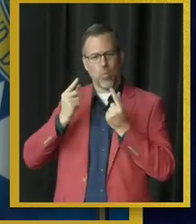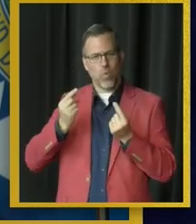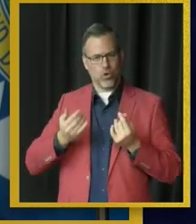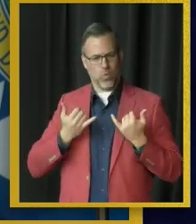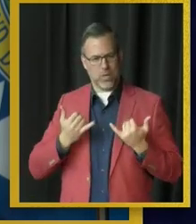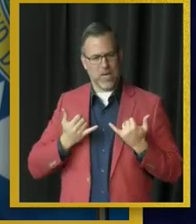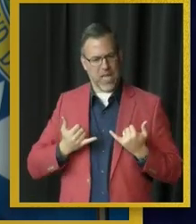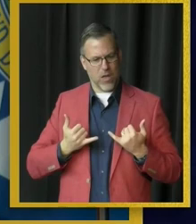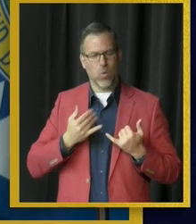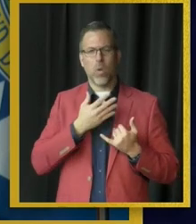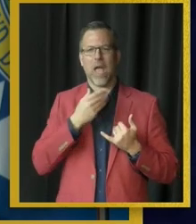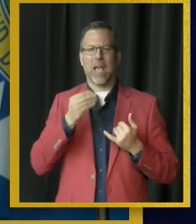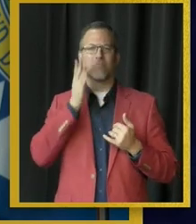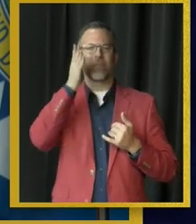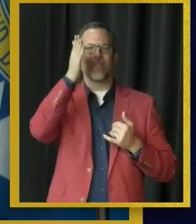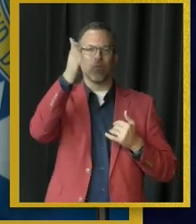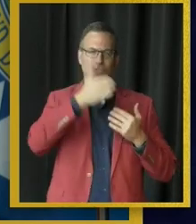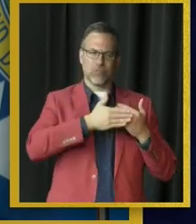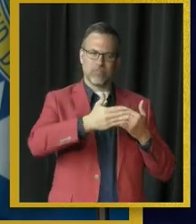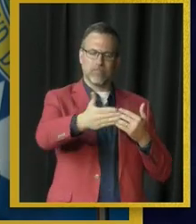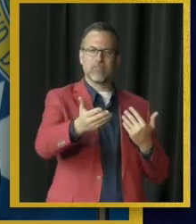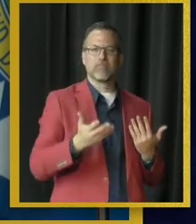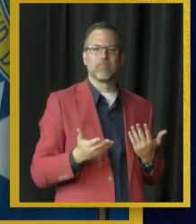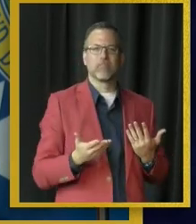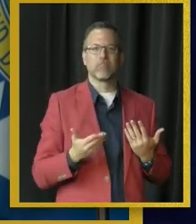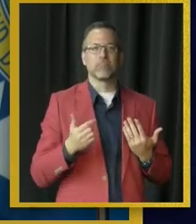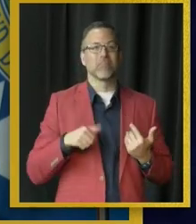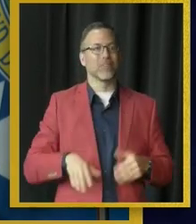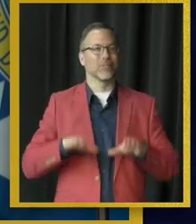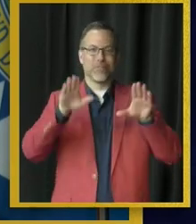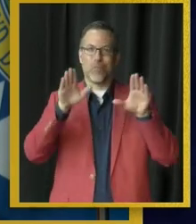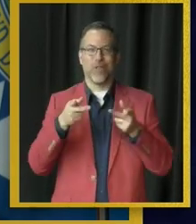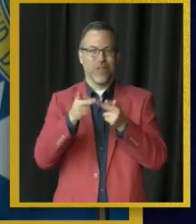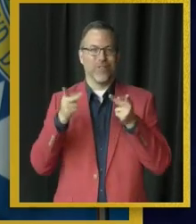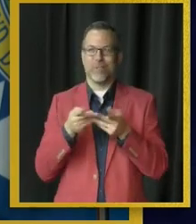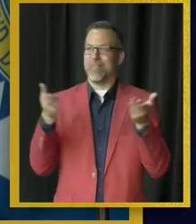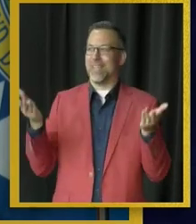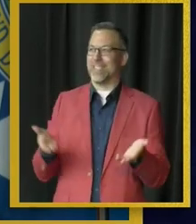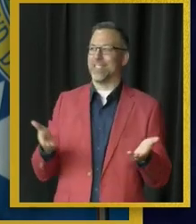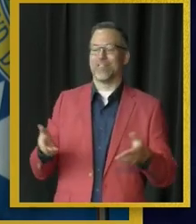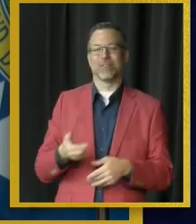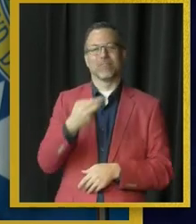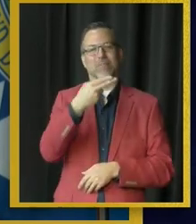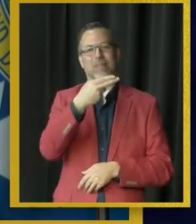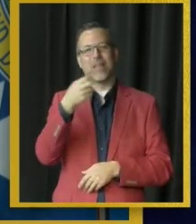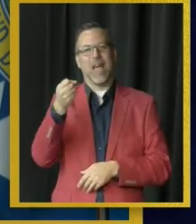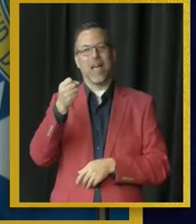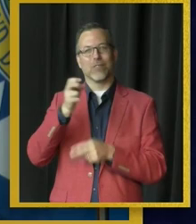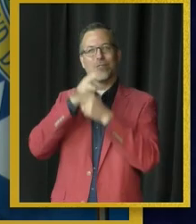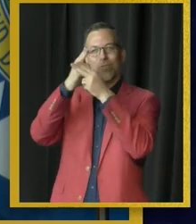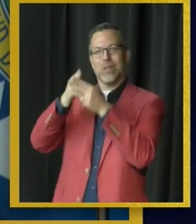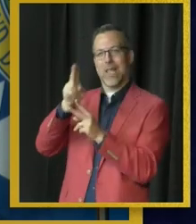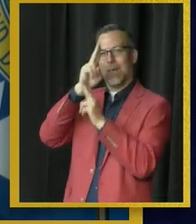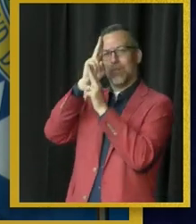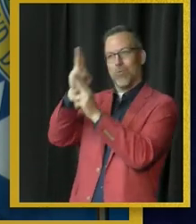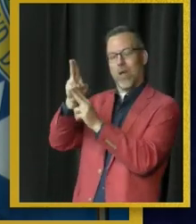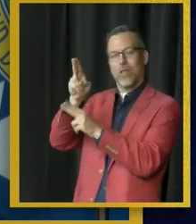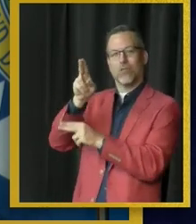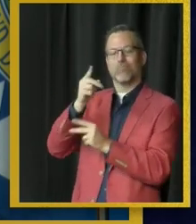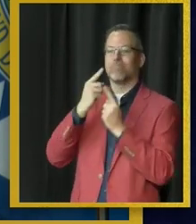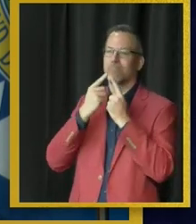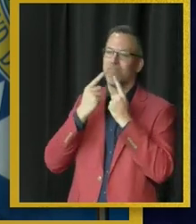headed as a city. And what a great place to do that reflection, a high school named after the legendary James